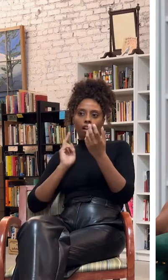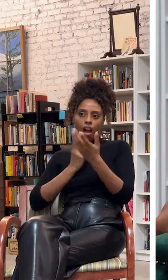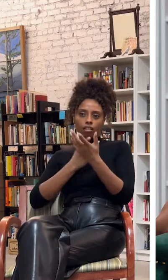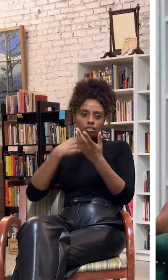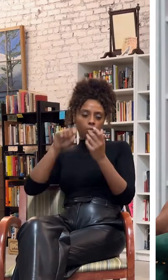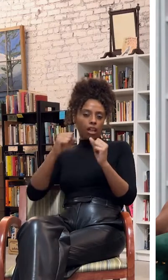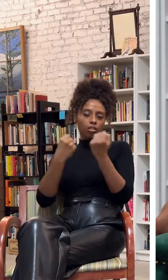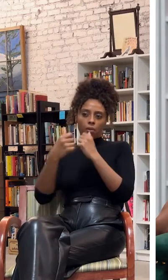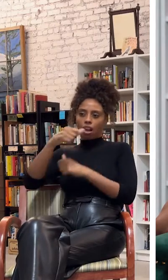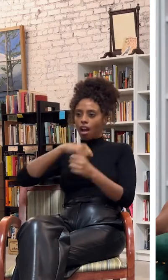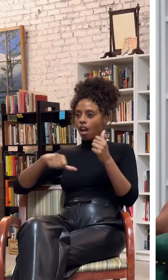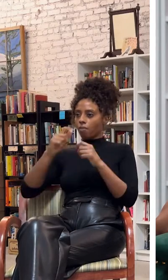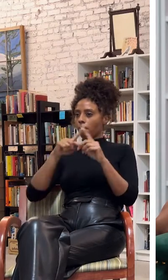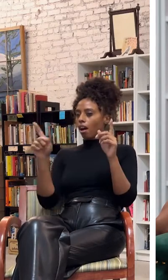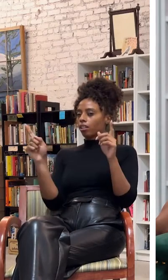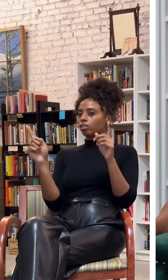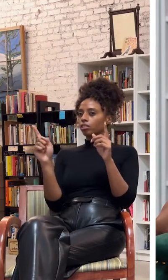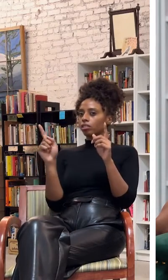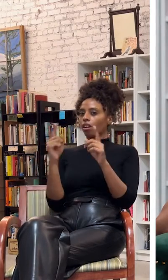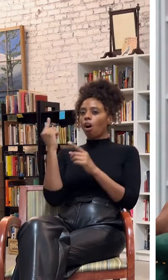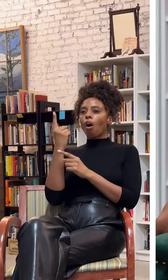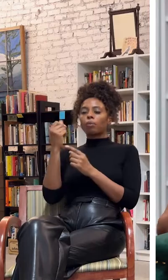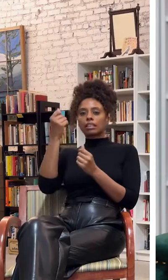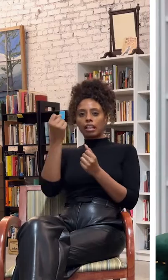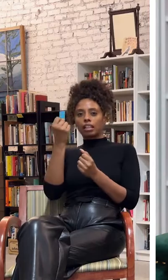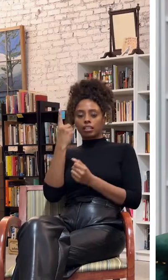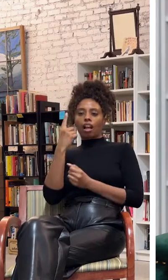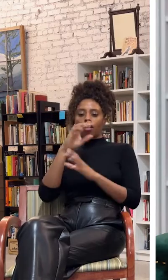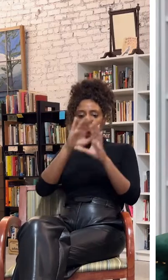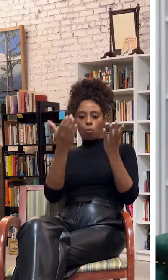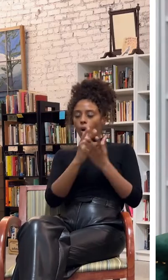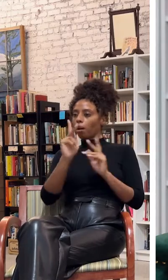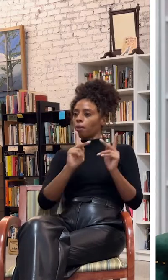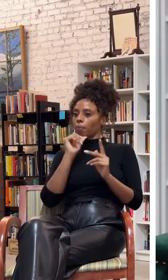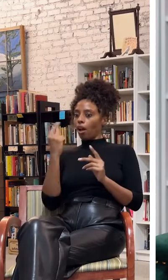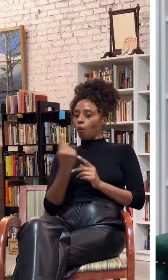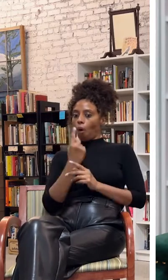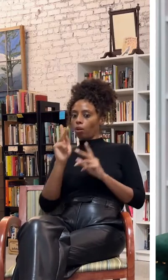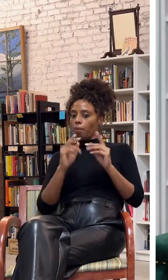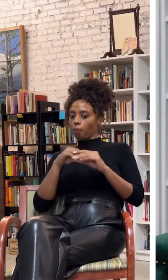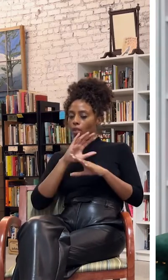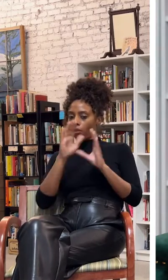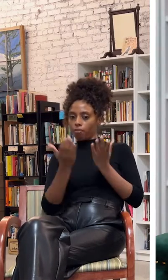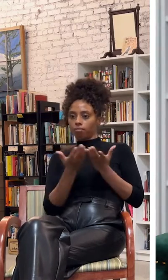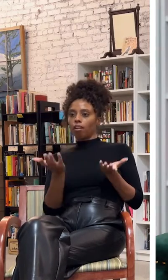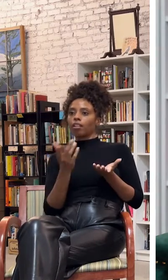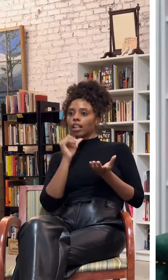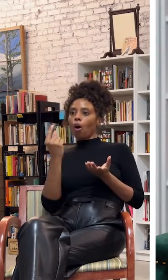everyone. But it's always with the understanding that it's about the world of people. We're not the only people in the world. It's not just black people in the